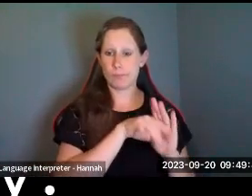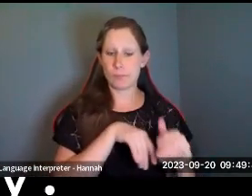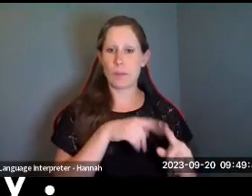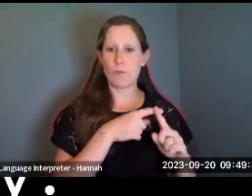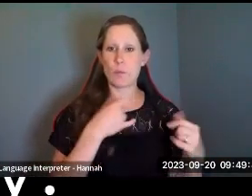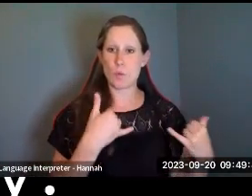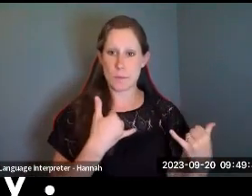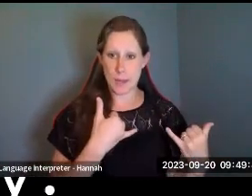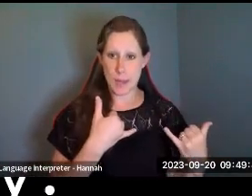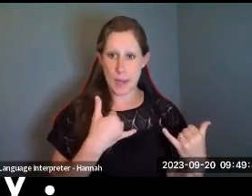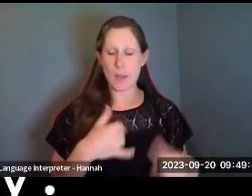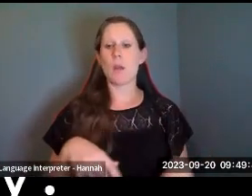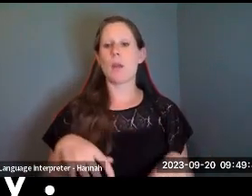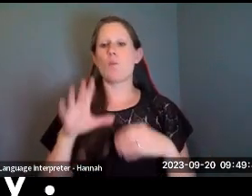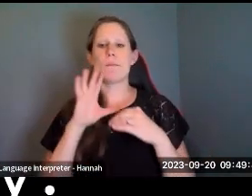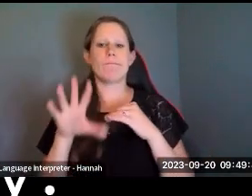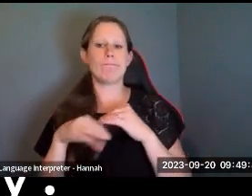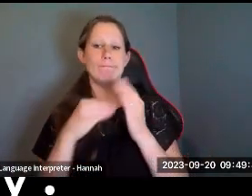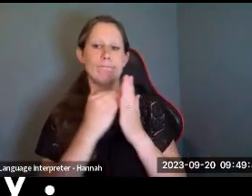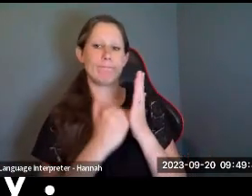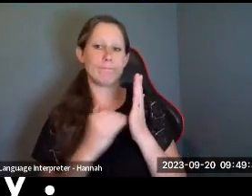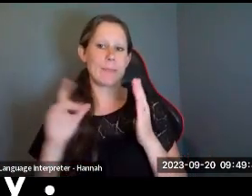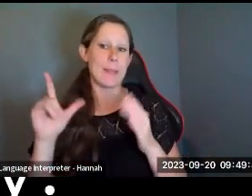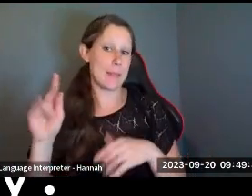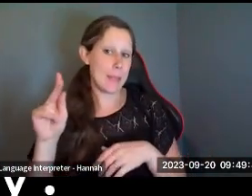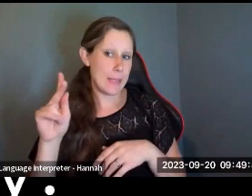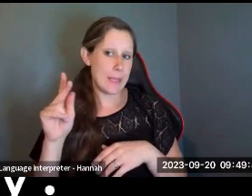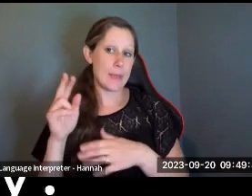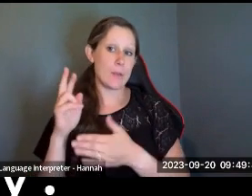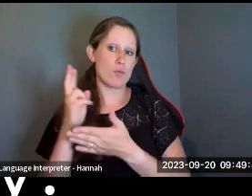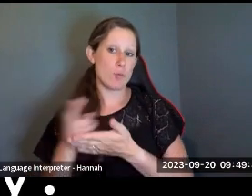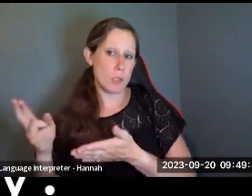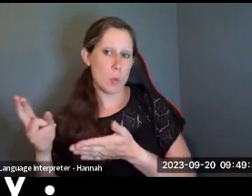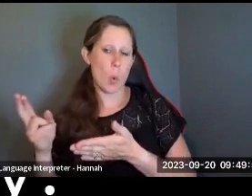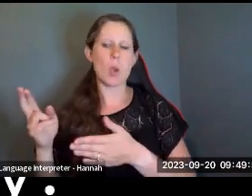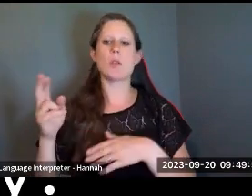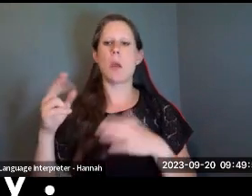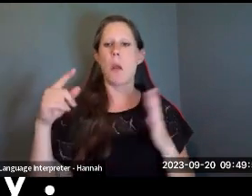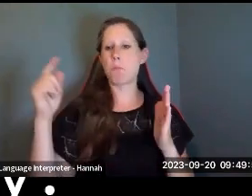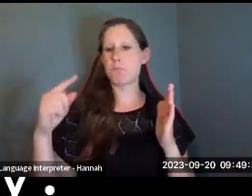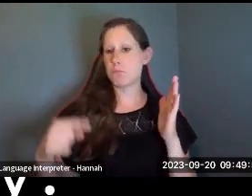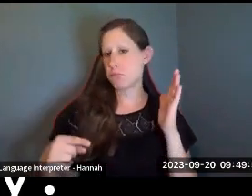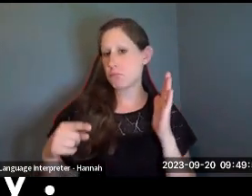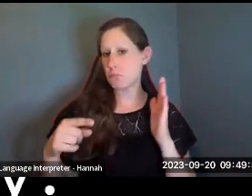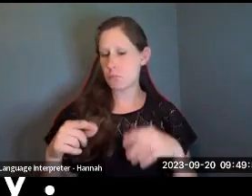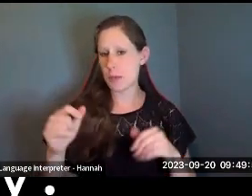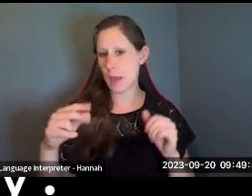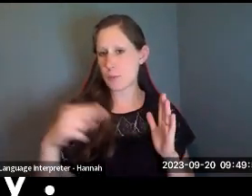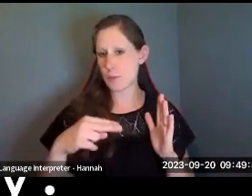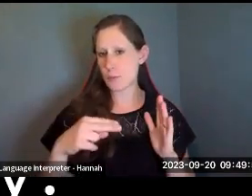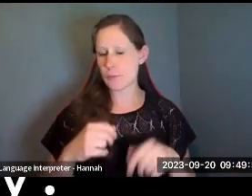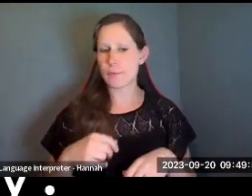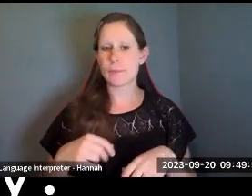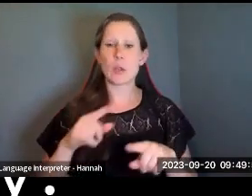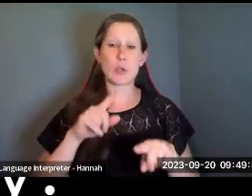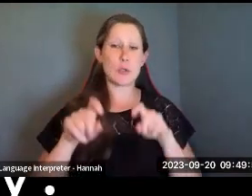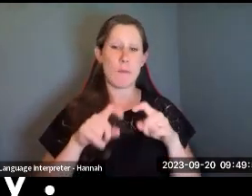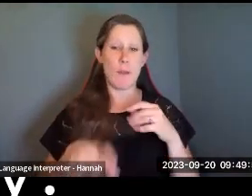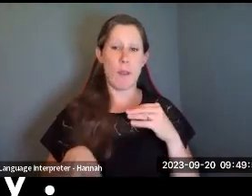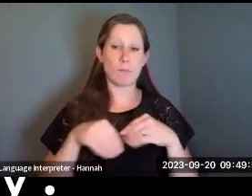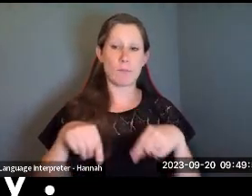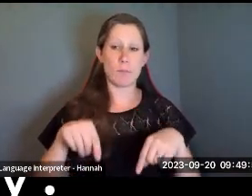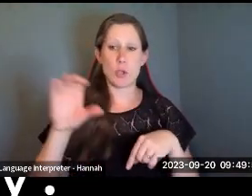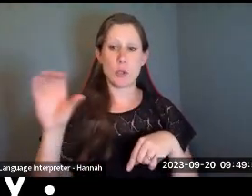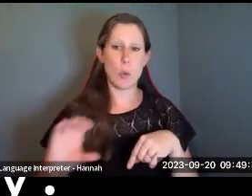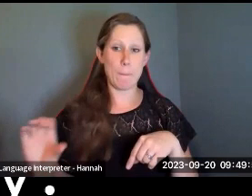list of links and resources. There is a survey attached to this Zoom webinar. It should pop